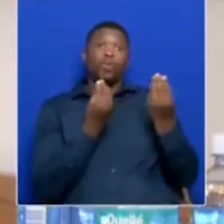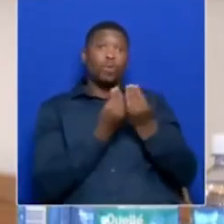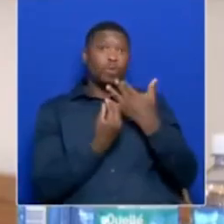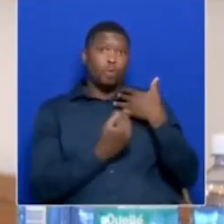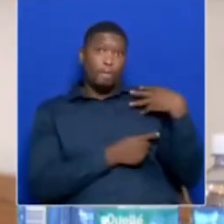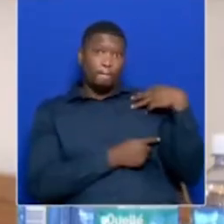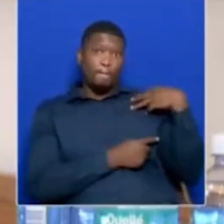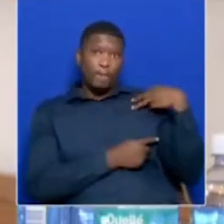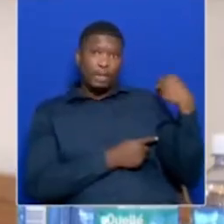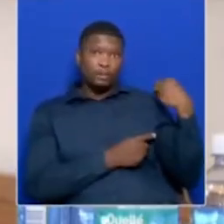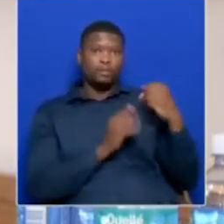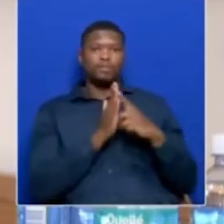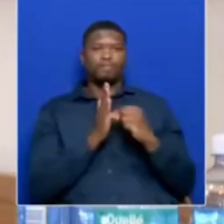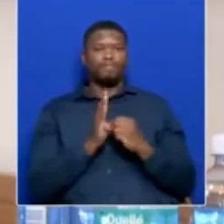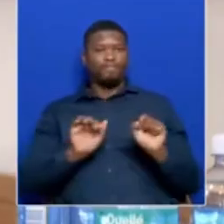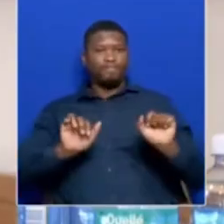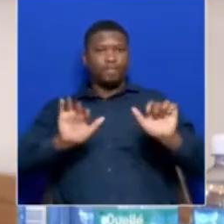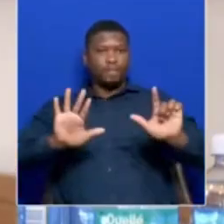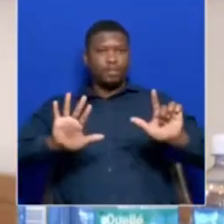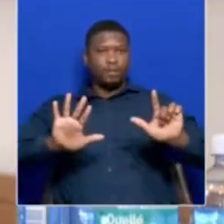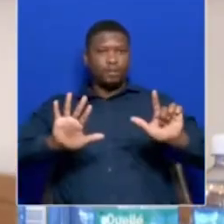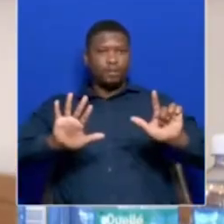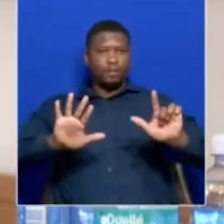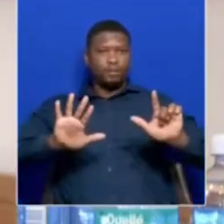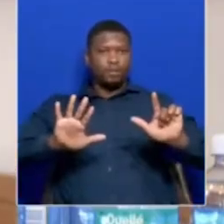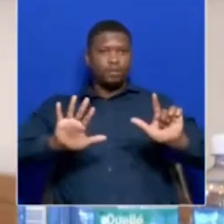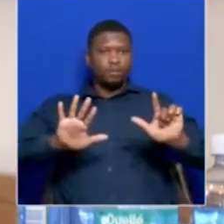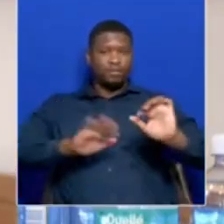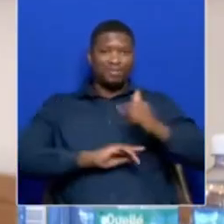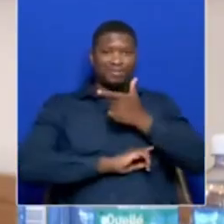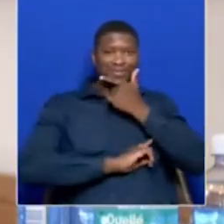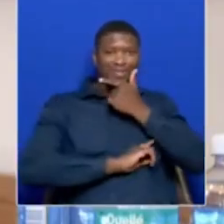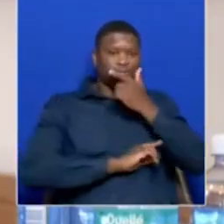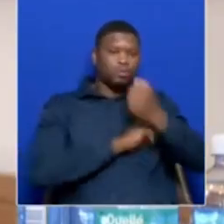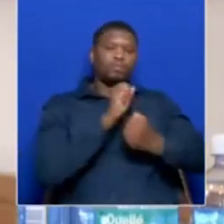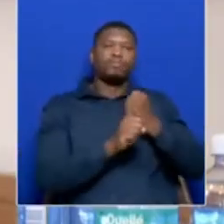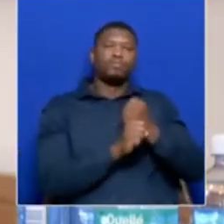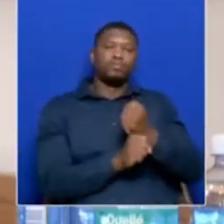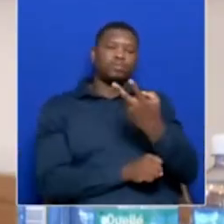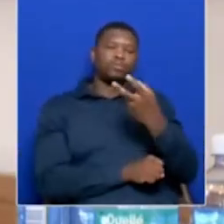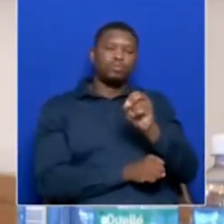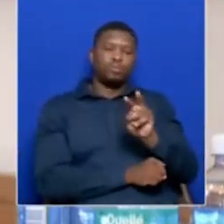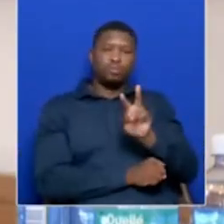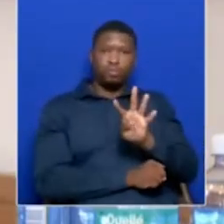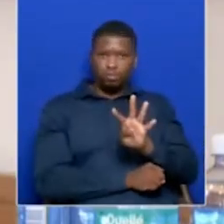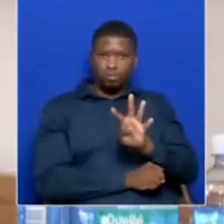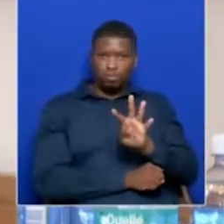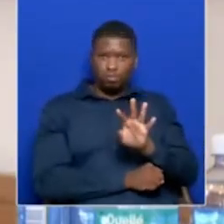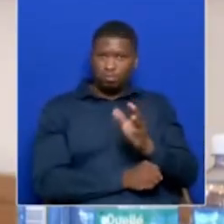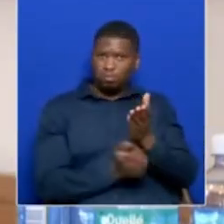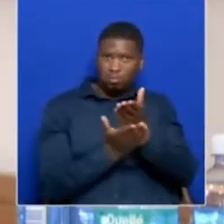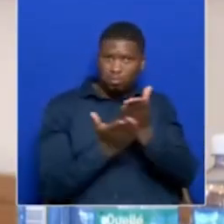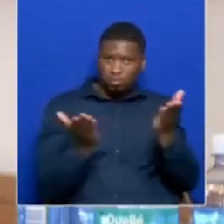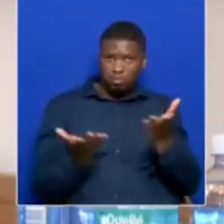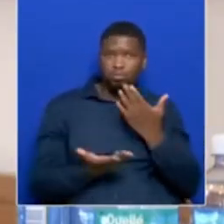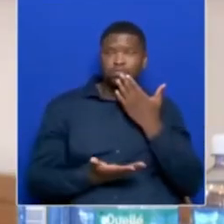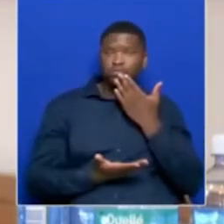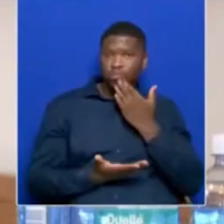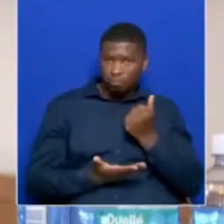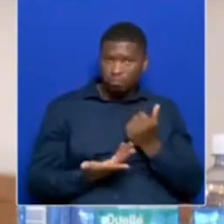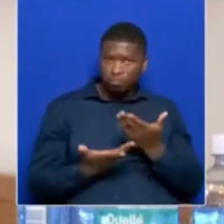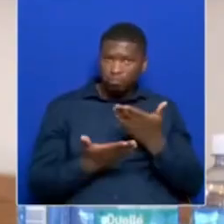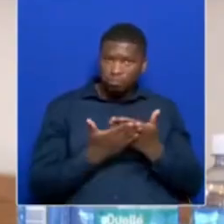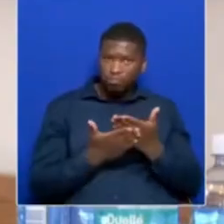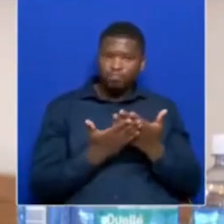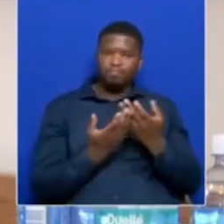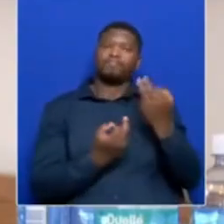7th of December 2024. If you could then take it up from your paragraph 6. Thank